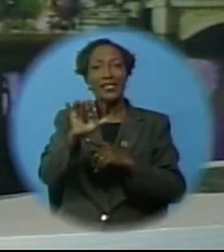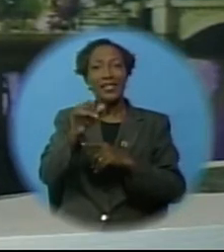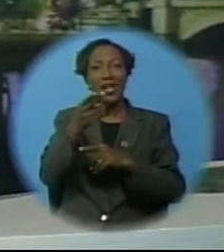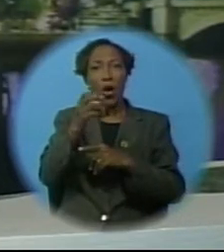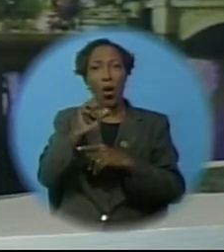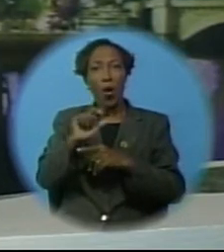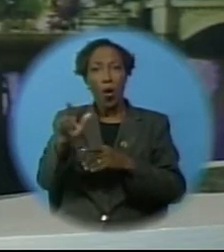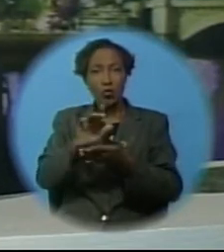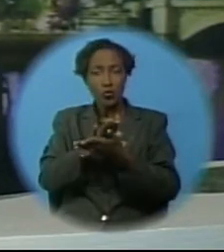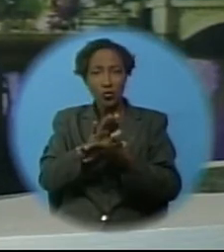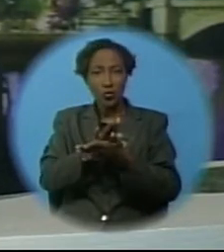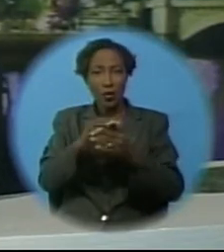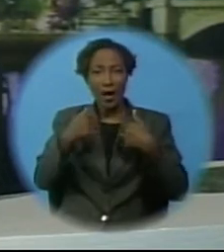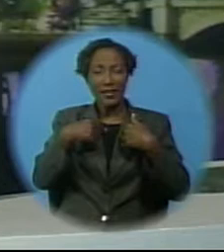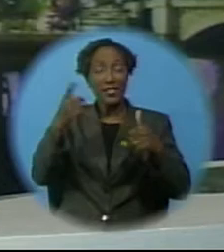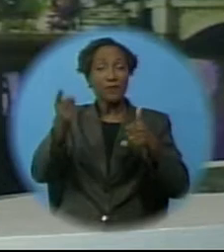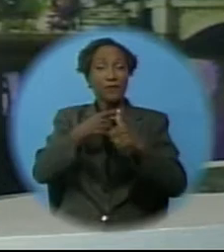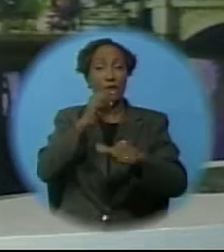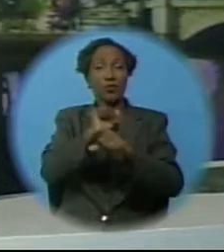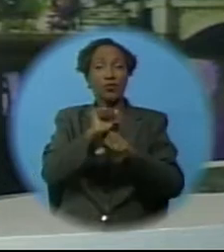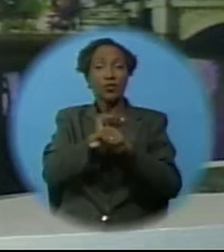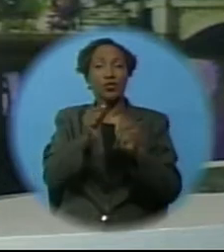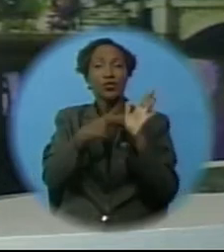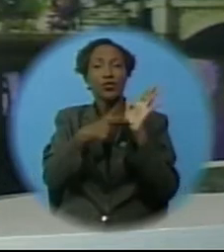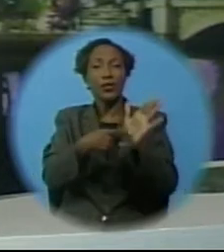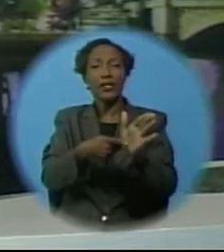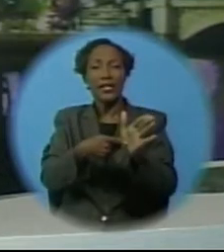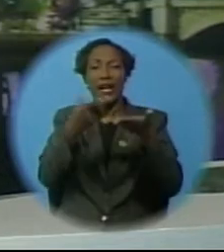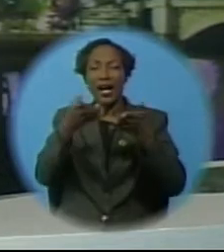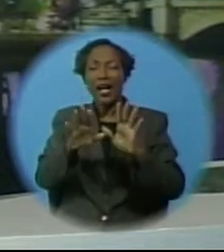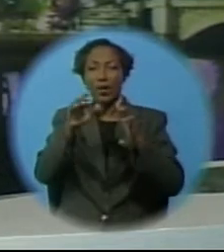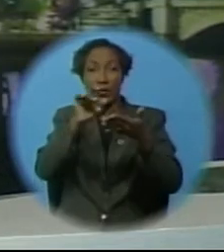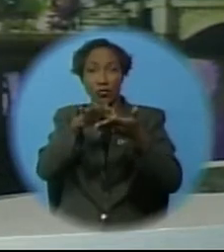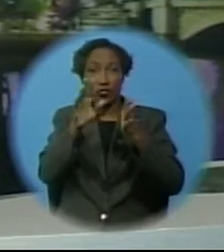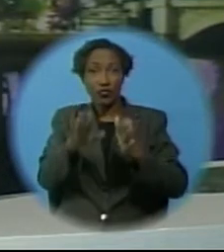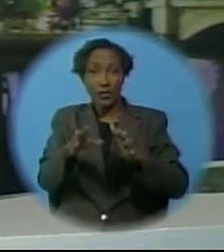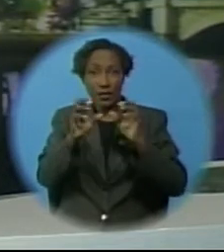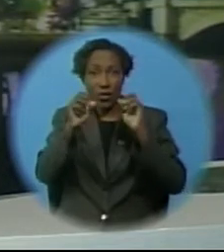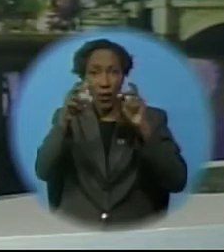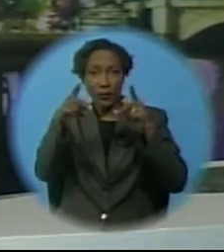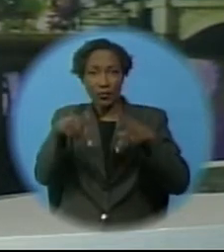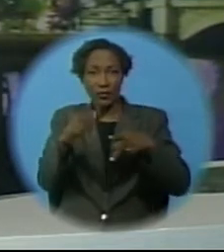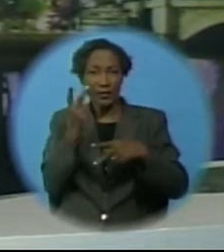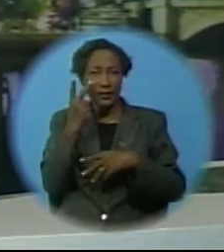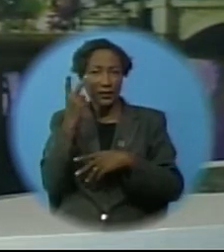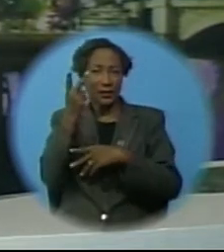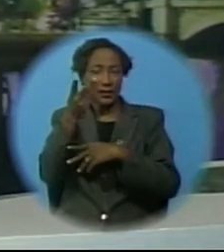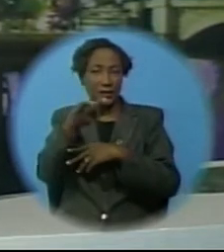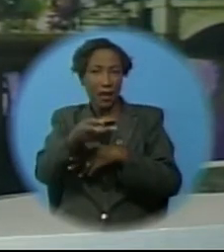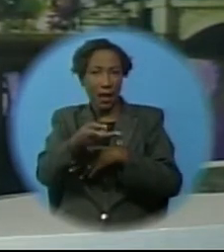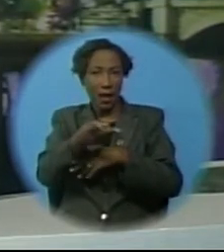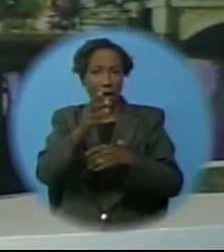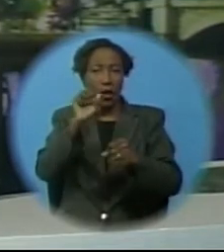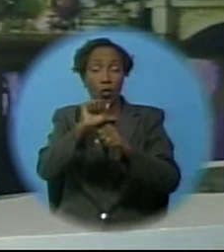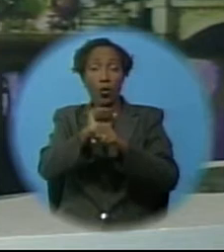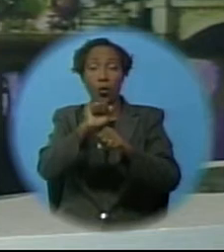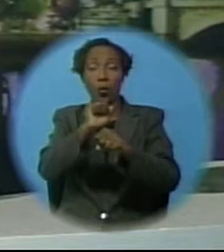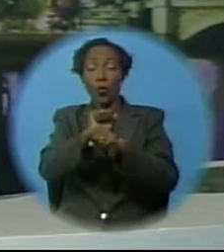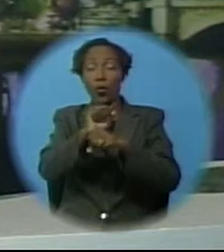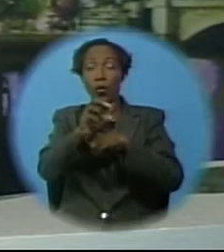first career showcase recently, affording several students the opportunity to get an early and rare glimpse into the world of